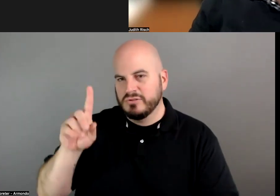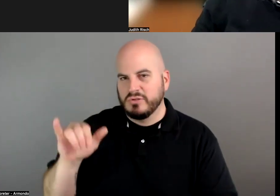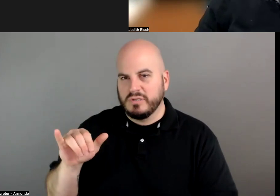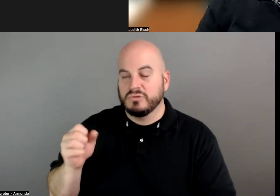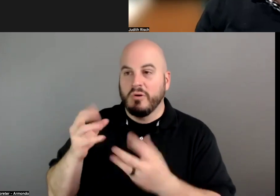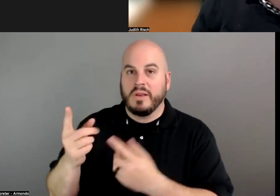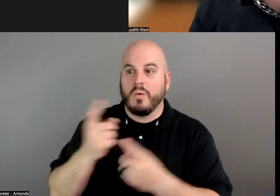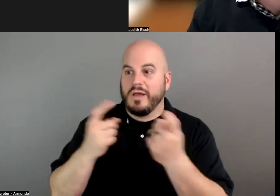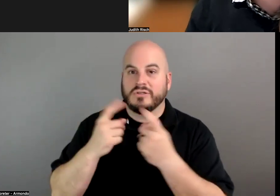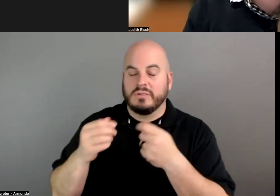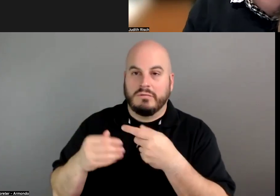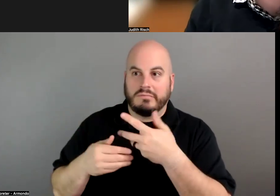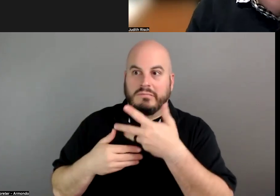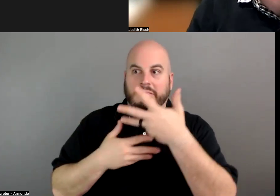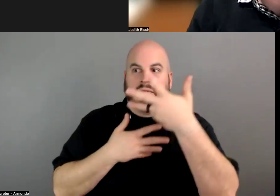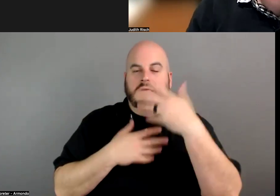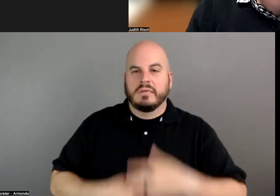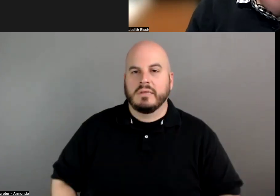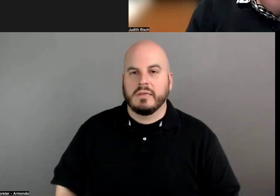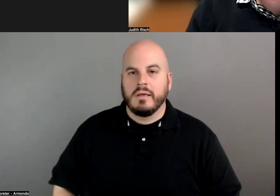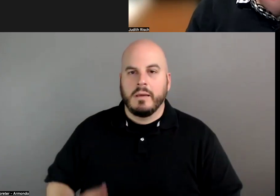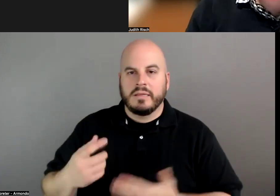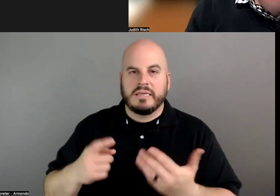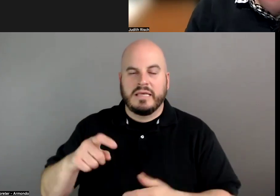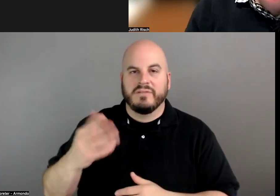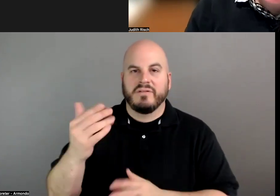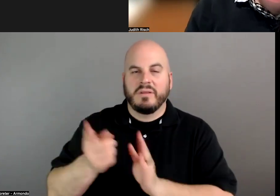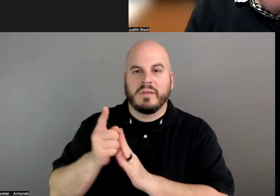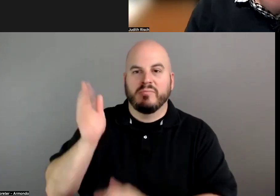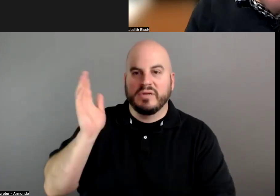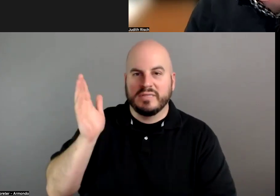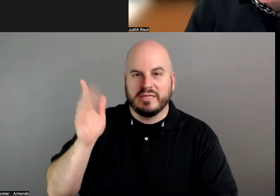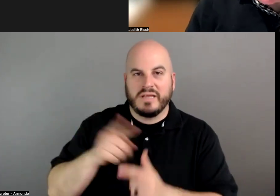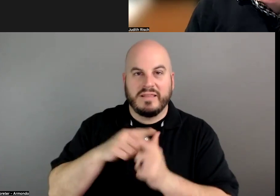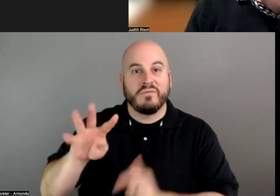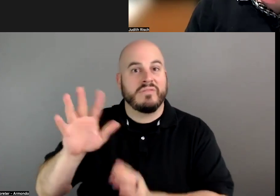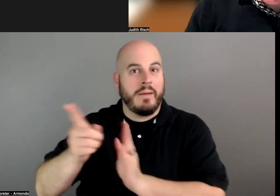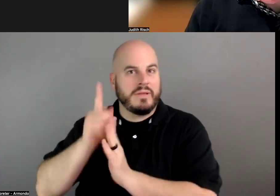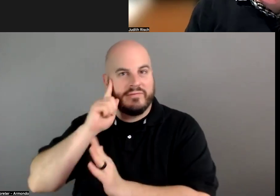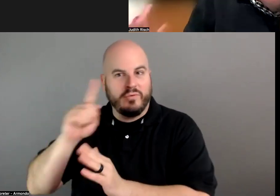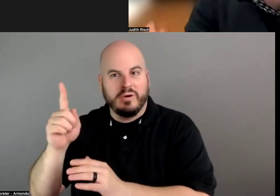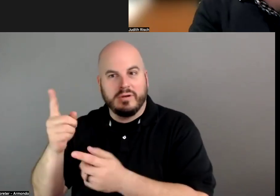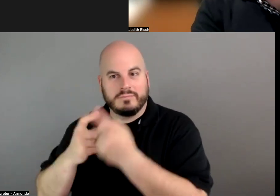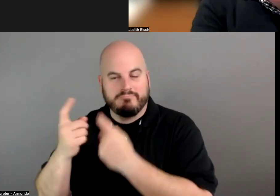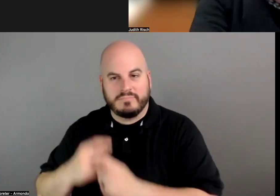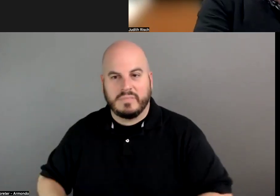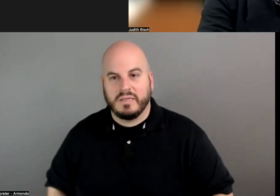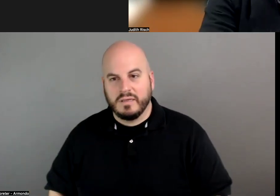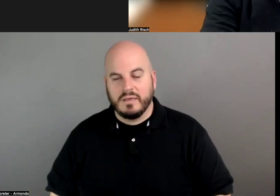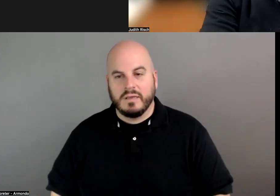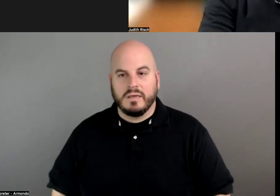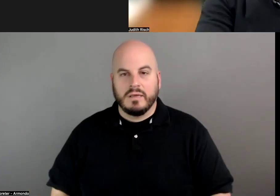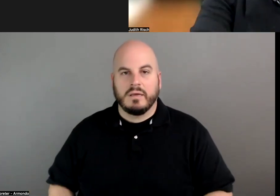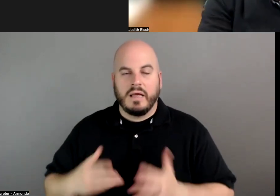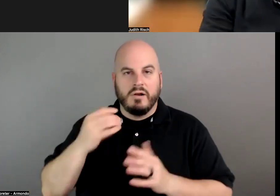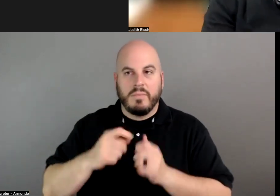that are rolling in. I feel like maybe we just need a 15-minute presentation and 45 minutes for questions. And but if I don't know about